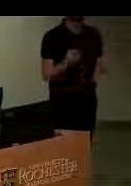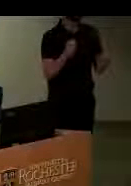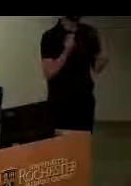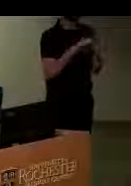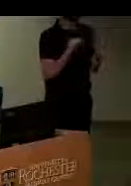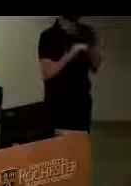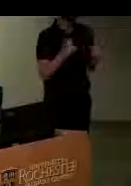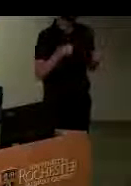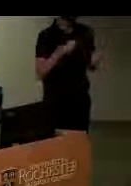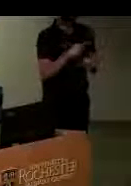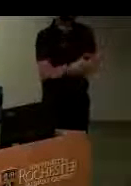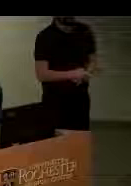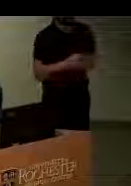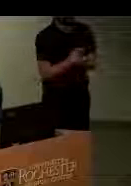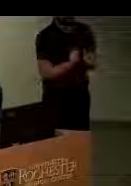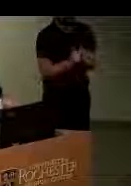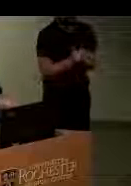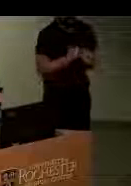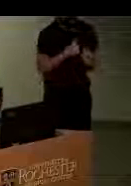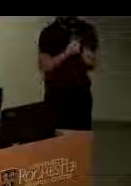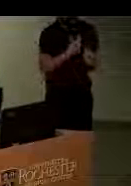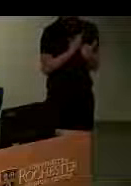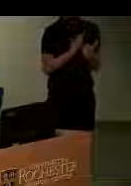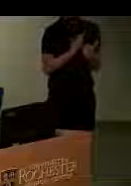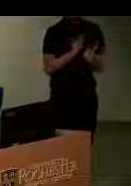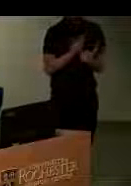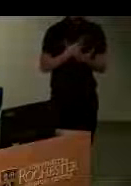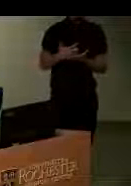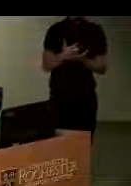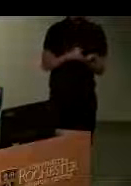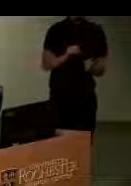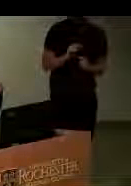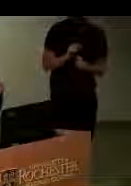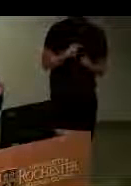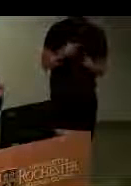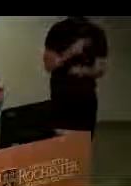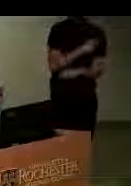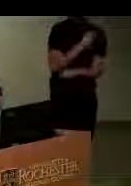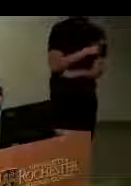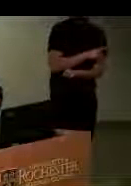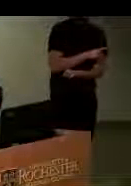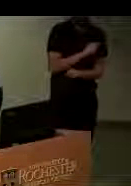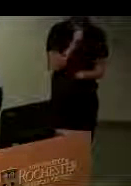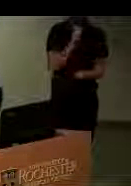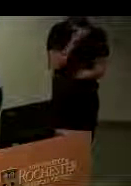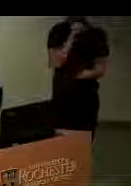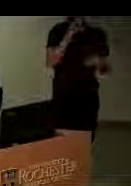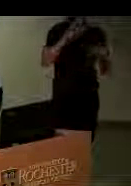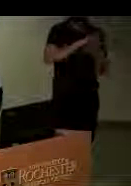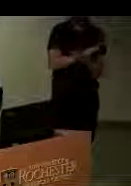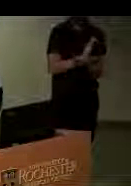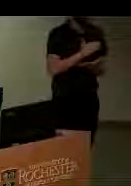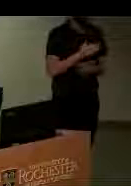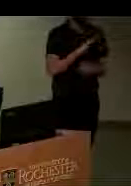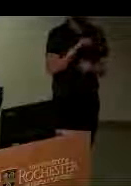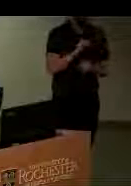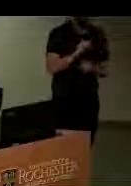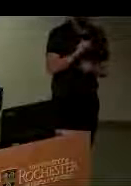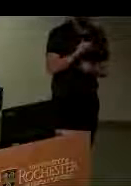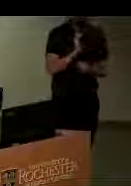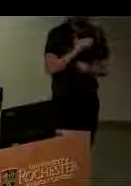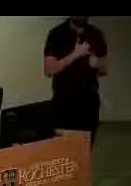be careful how we get data from patients, or we're going to be perverting it with our own biases, with our